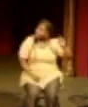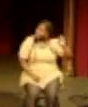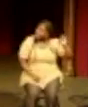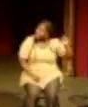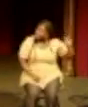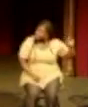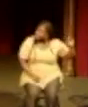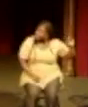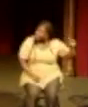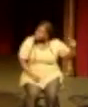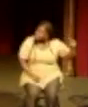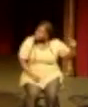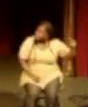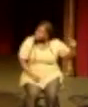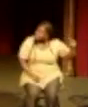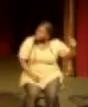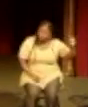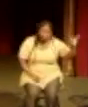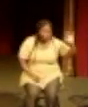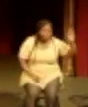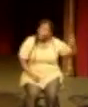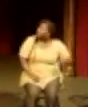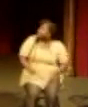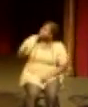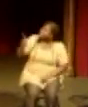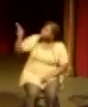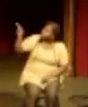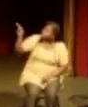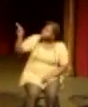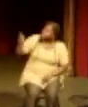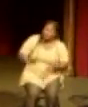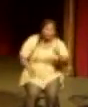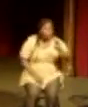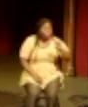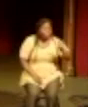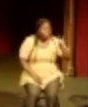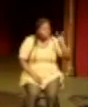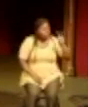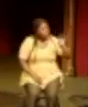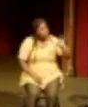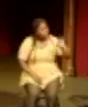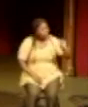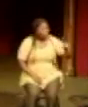Our board vice president, a former board president representing Ward 2, is Mr. Ken Nunes.